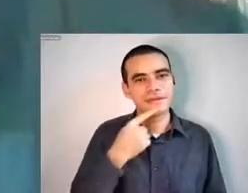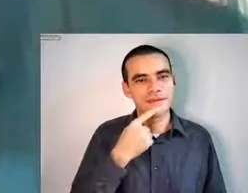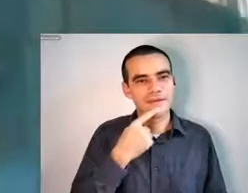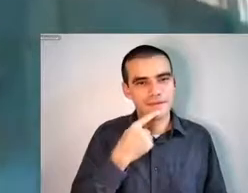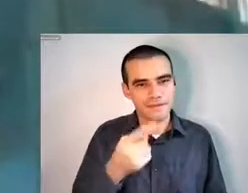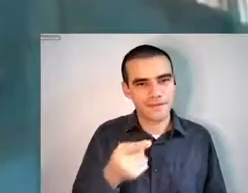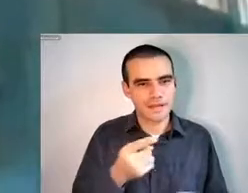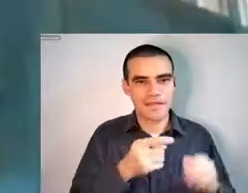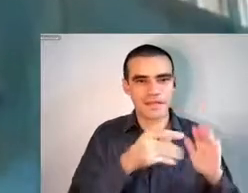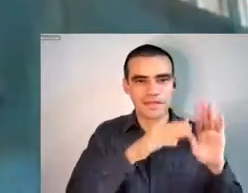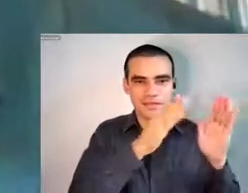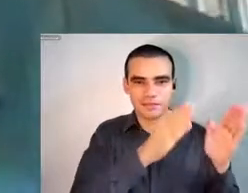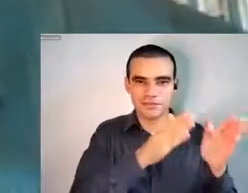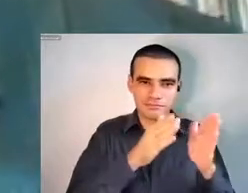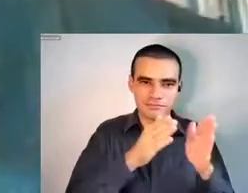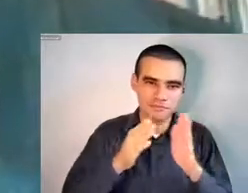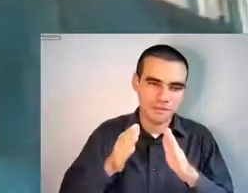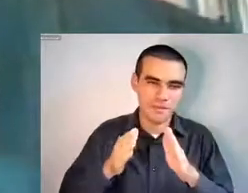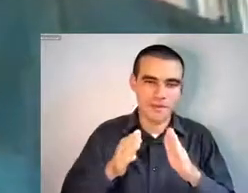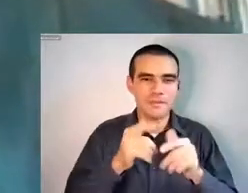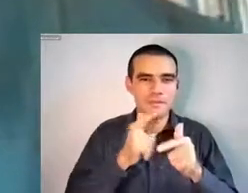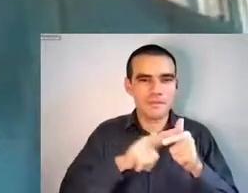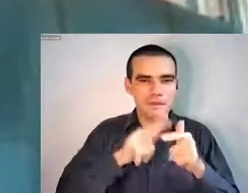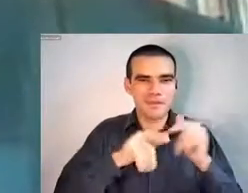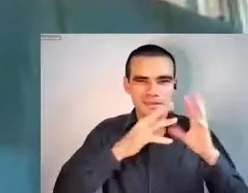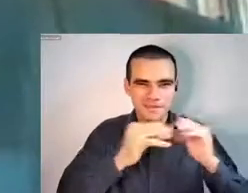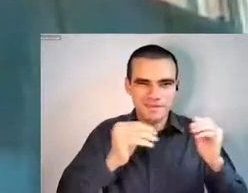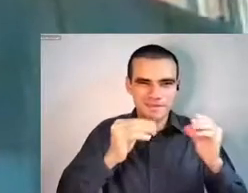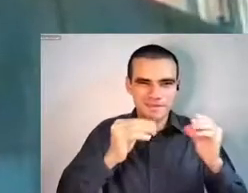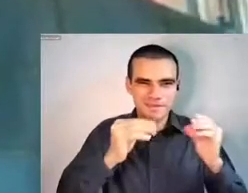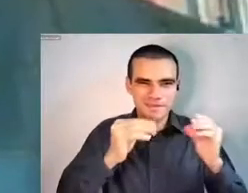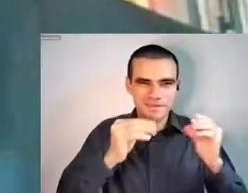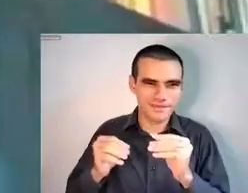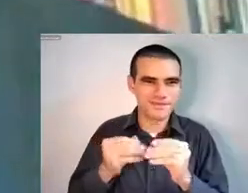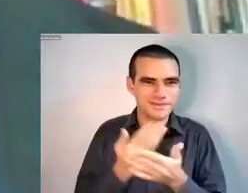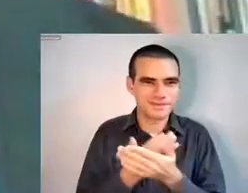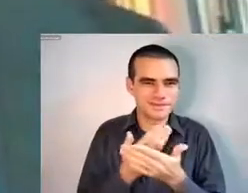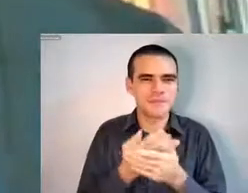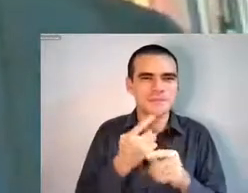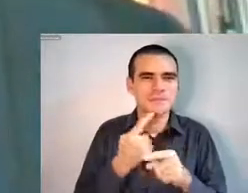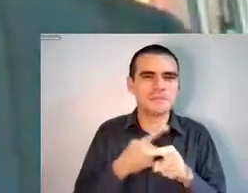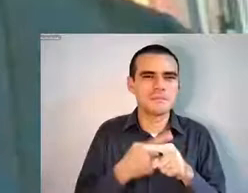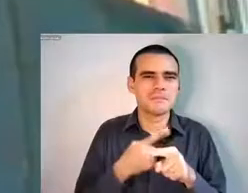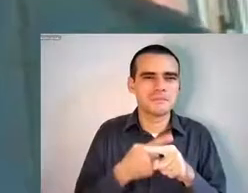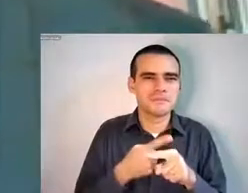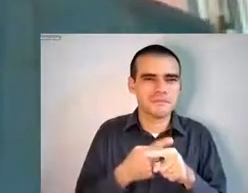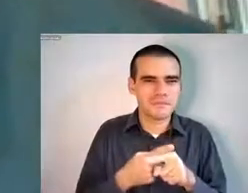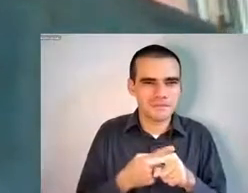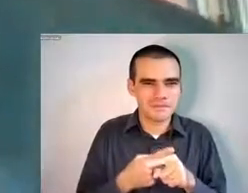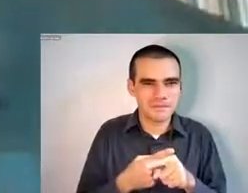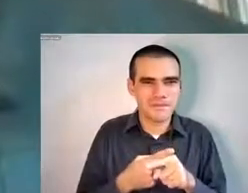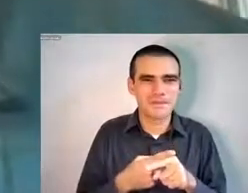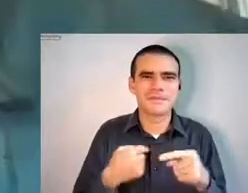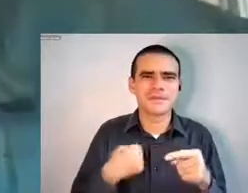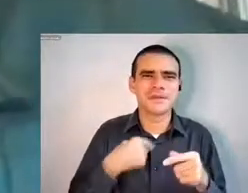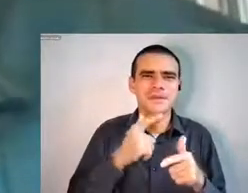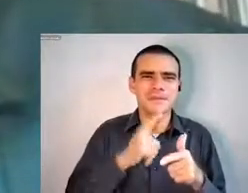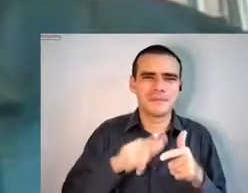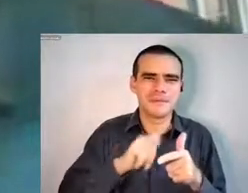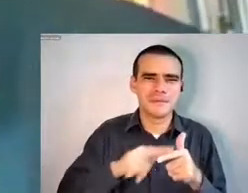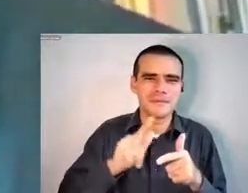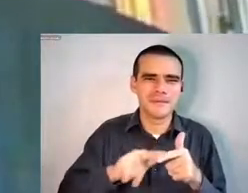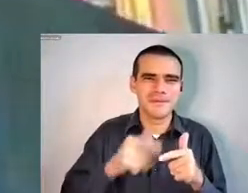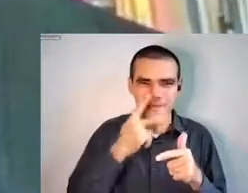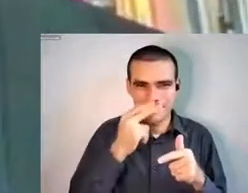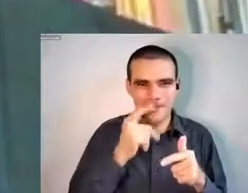I'm going to say that this is a section of solutionology, and I say this as a